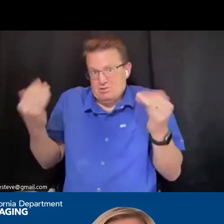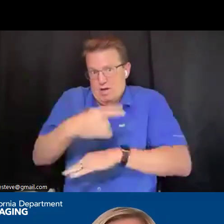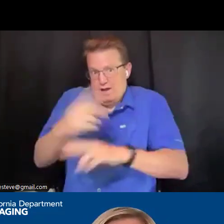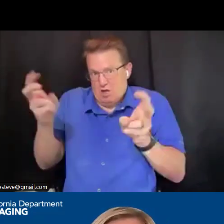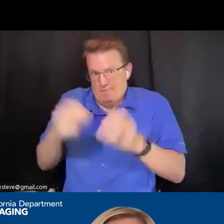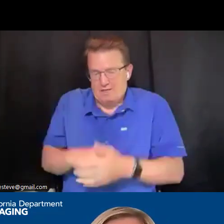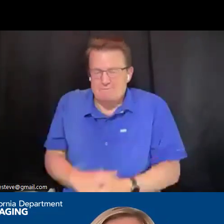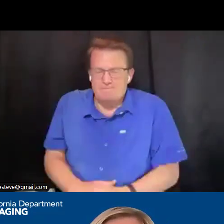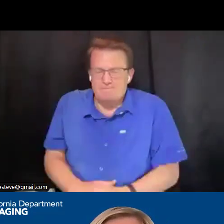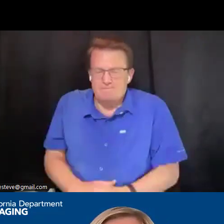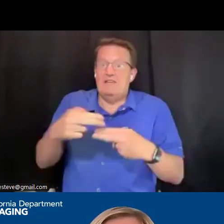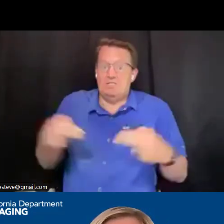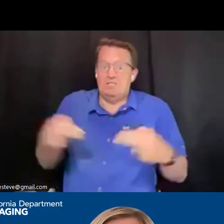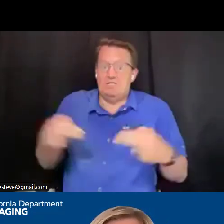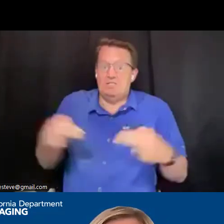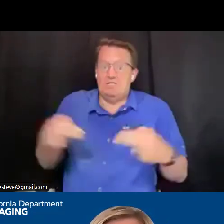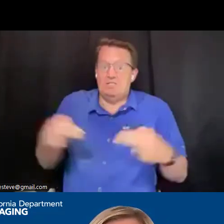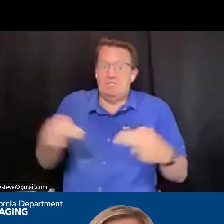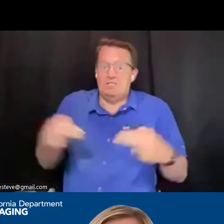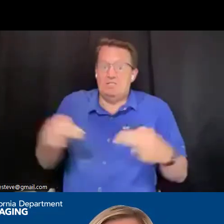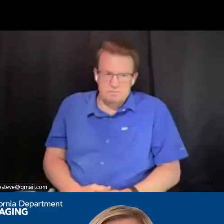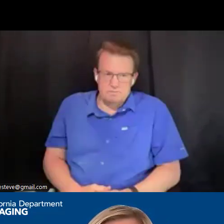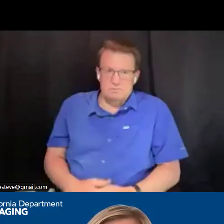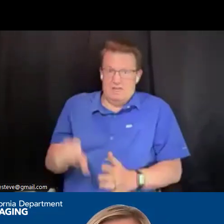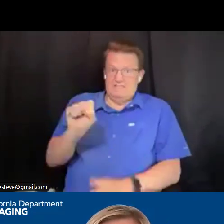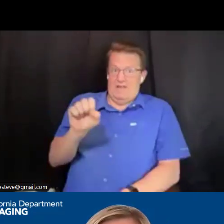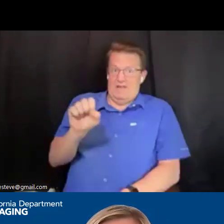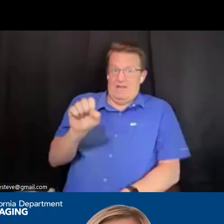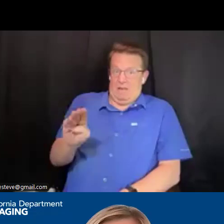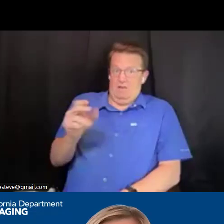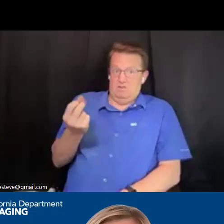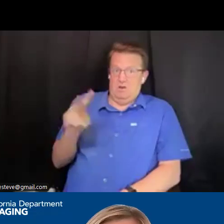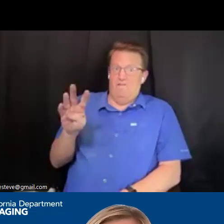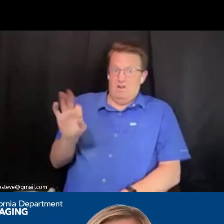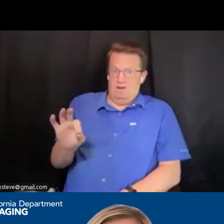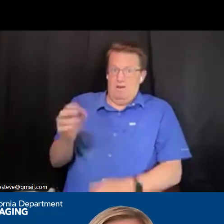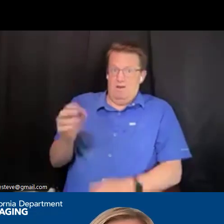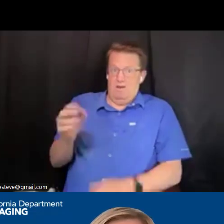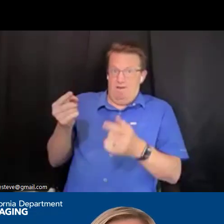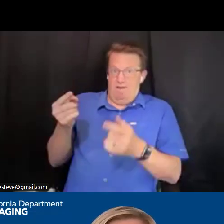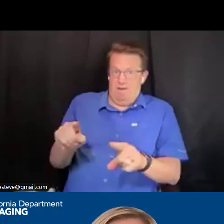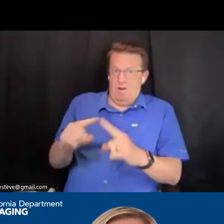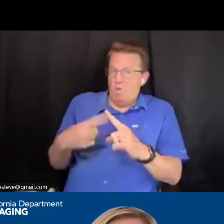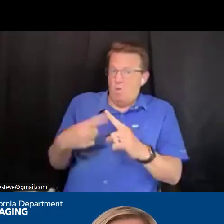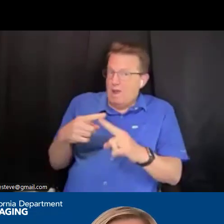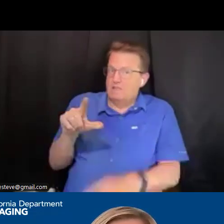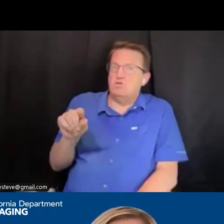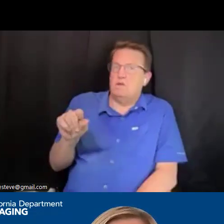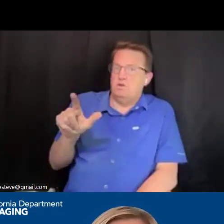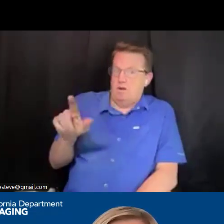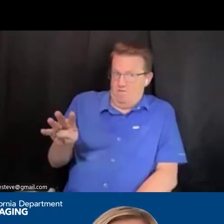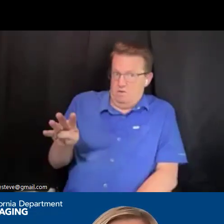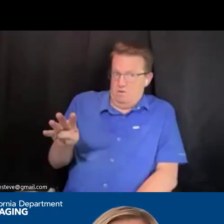As mentioned, the Senate Bill 1249 was signed into law in 2024. The